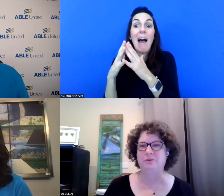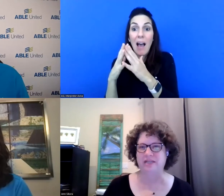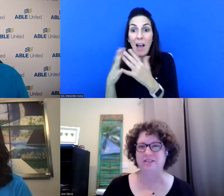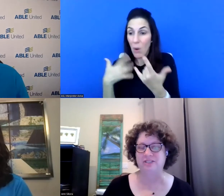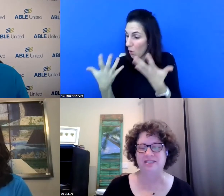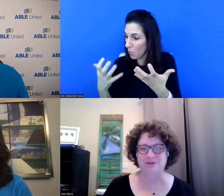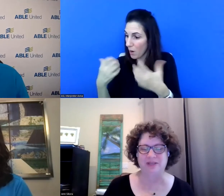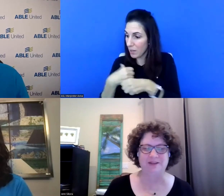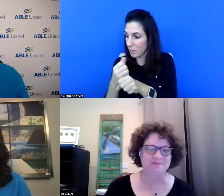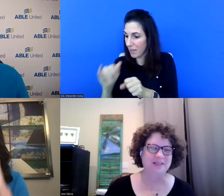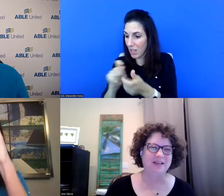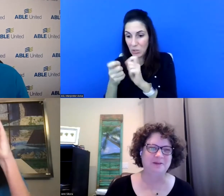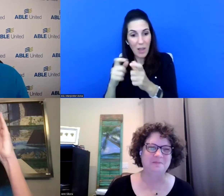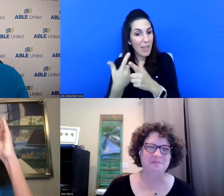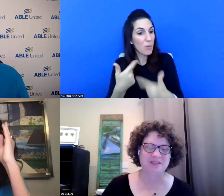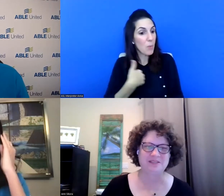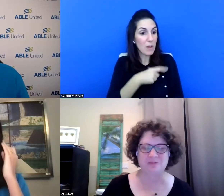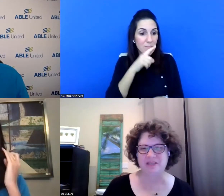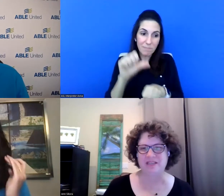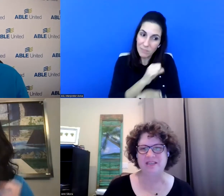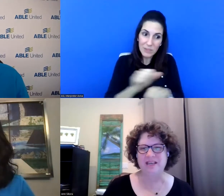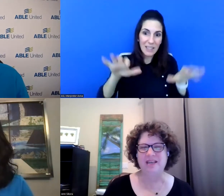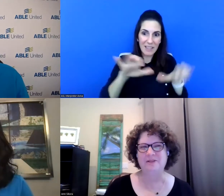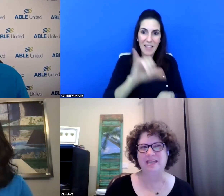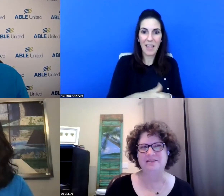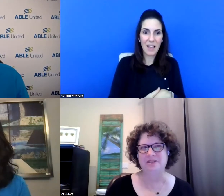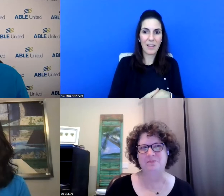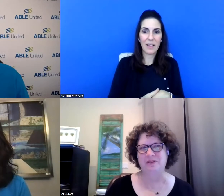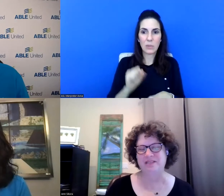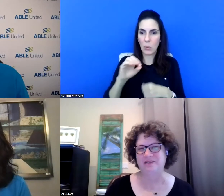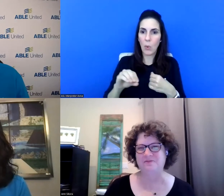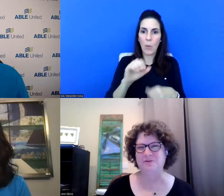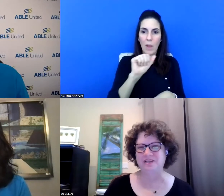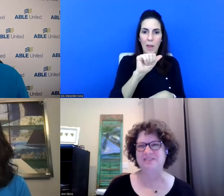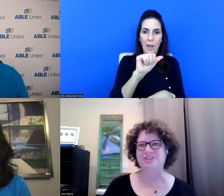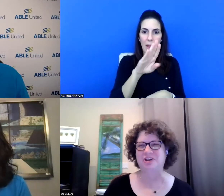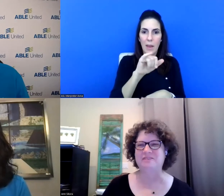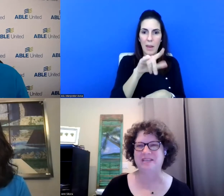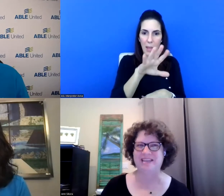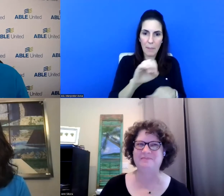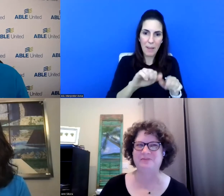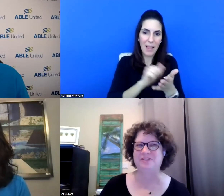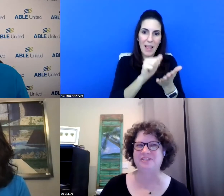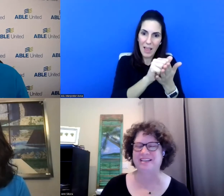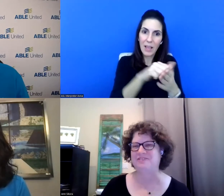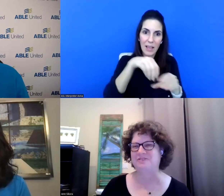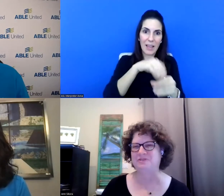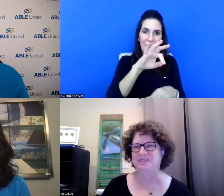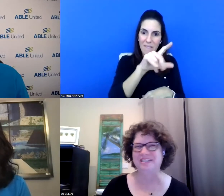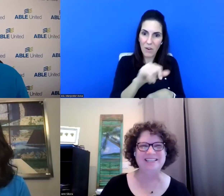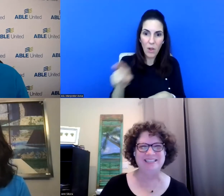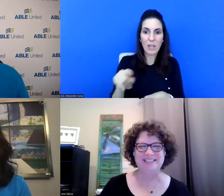we were able to actually do that. And so when the ABLE accounts opened in Florida, Sean became the first